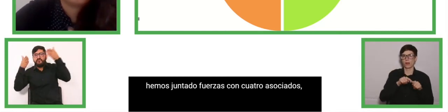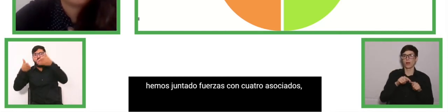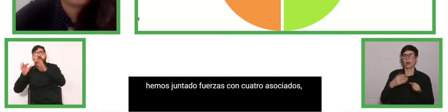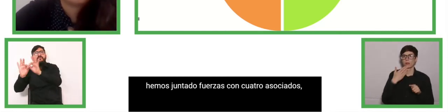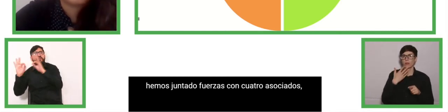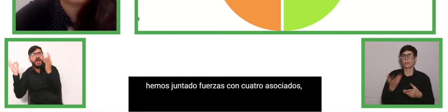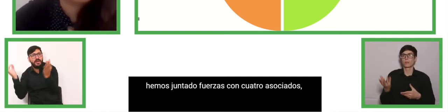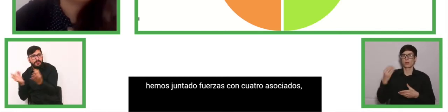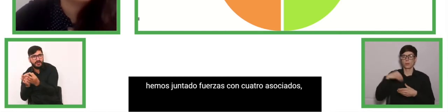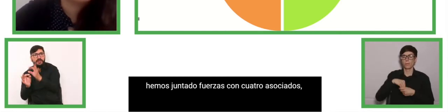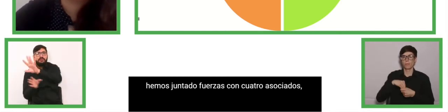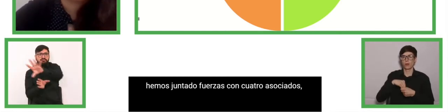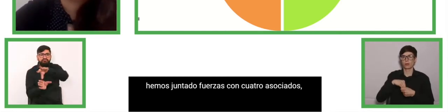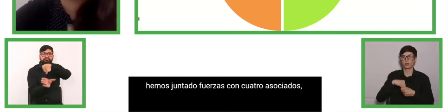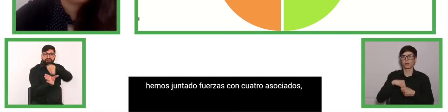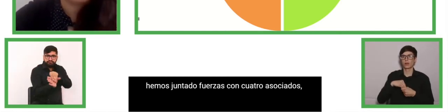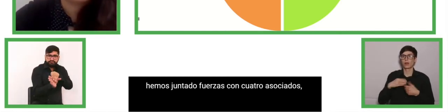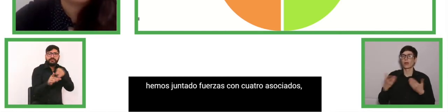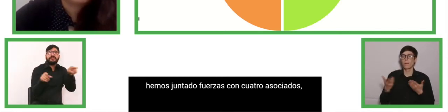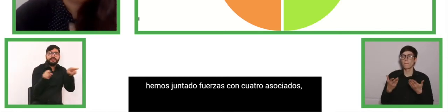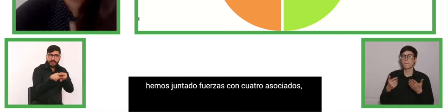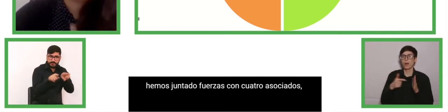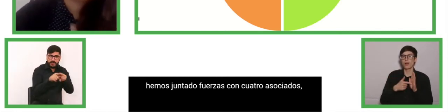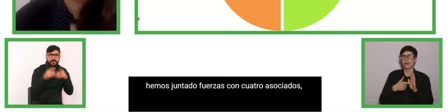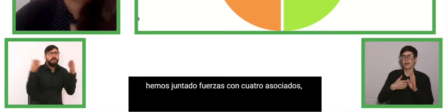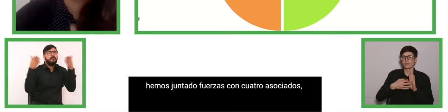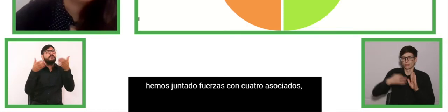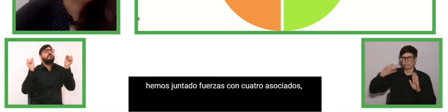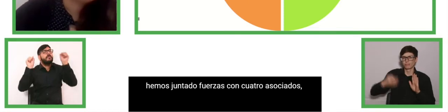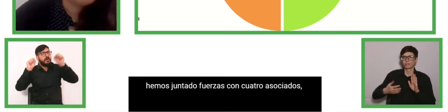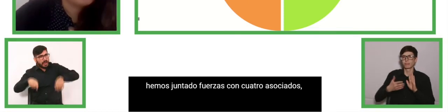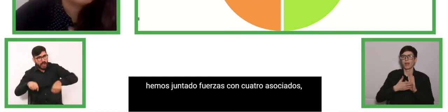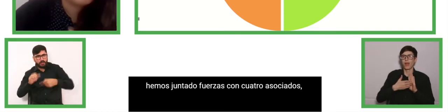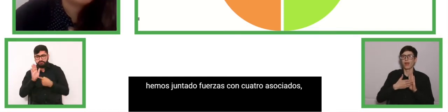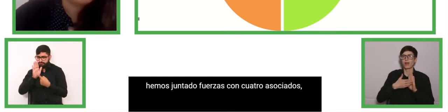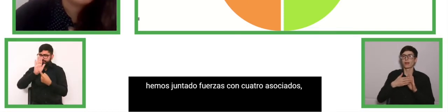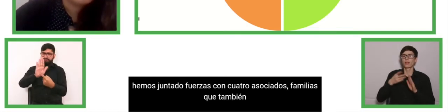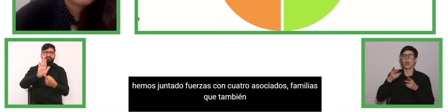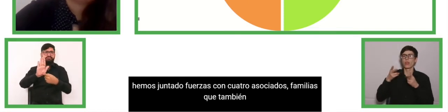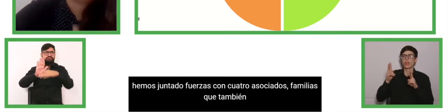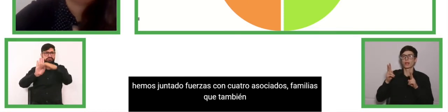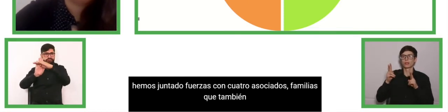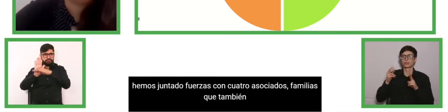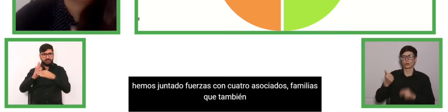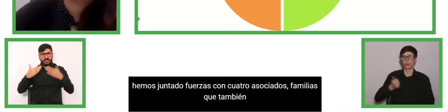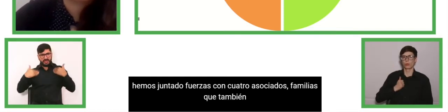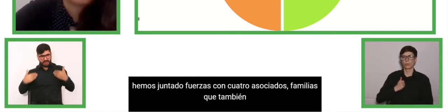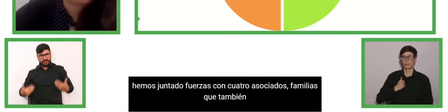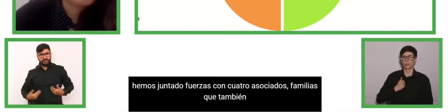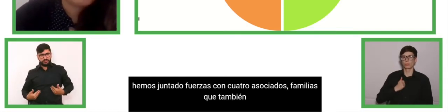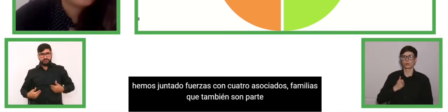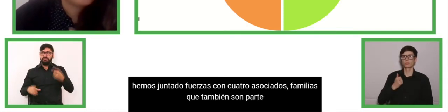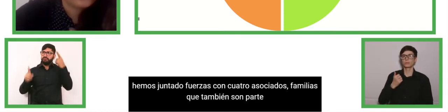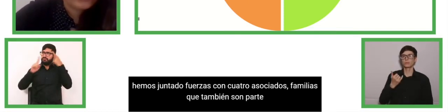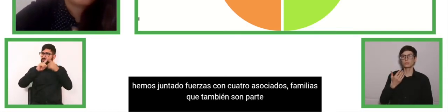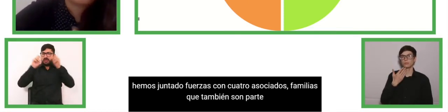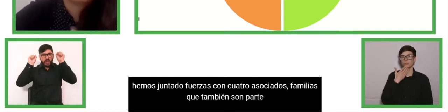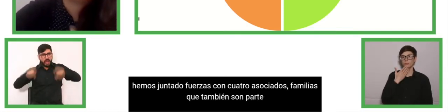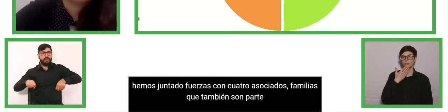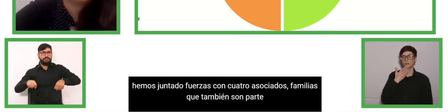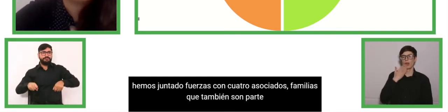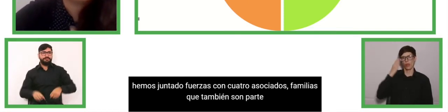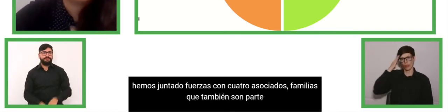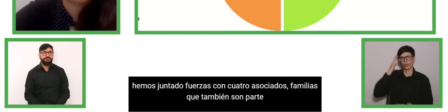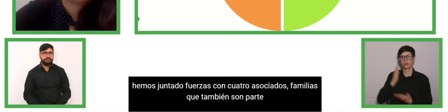of the guaranteeing of the rights. Decision policymakers and the health sector, health providers, who